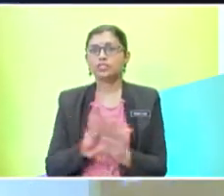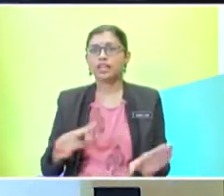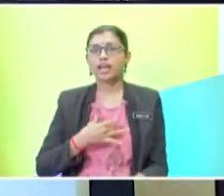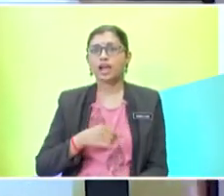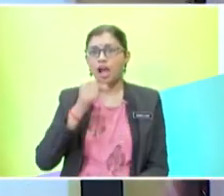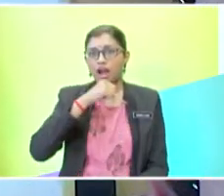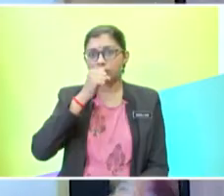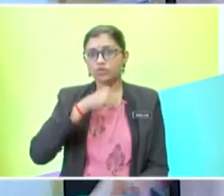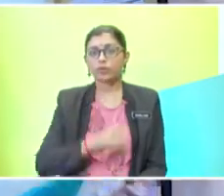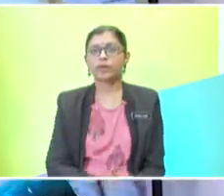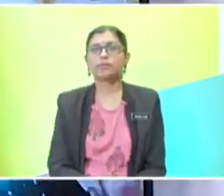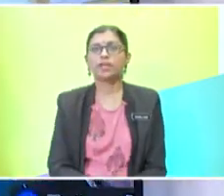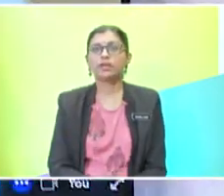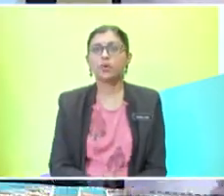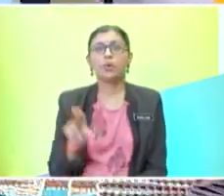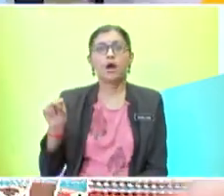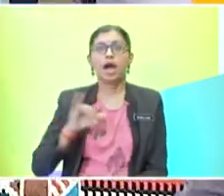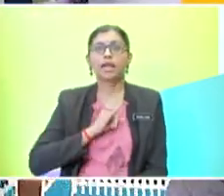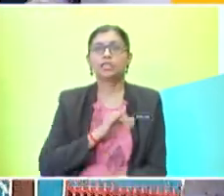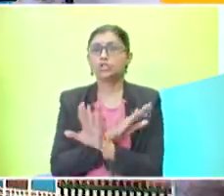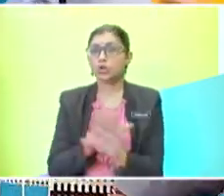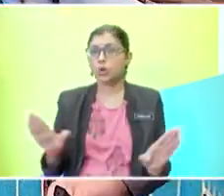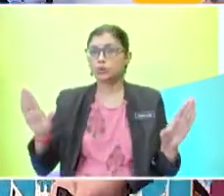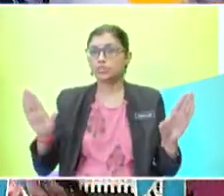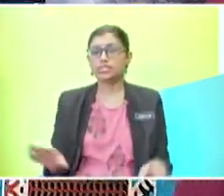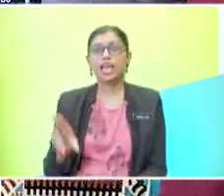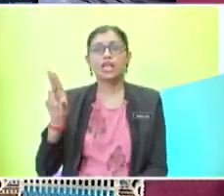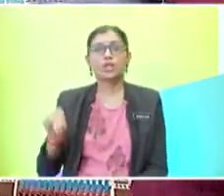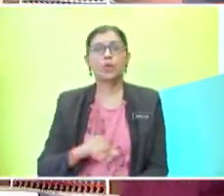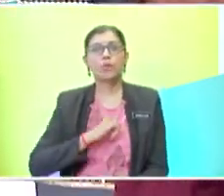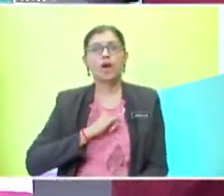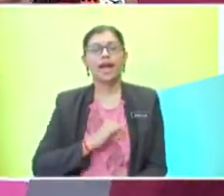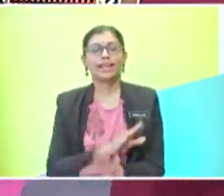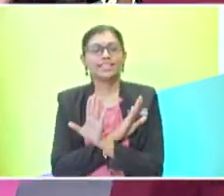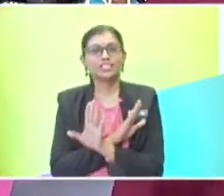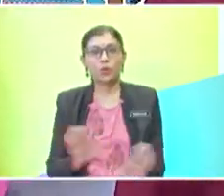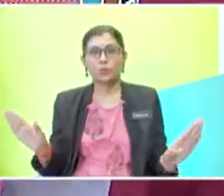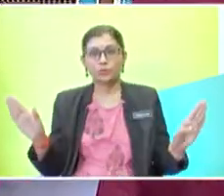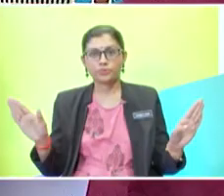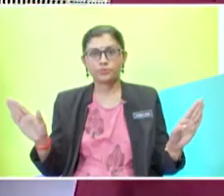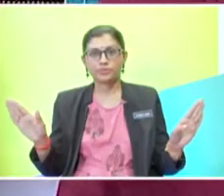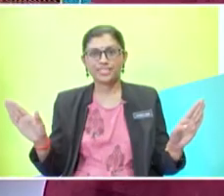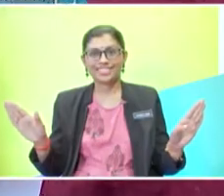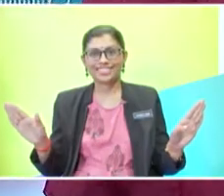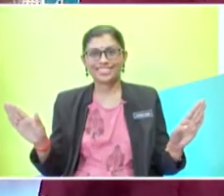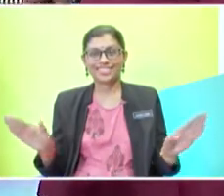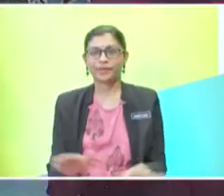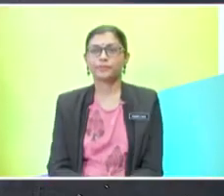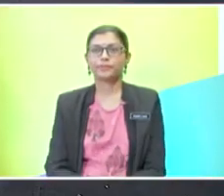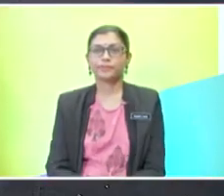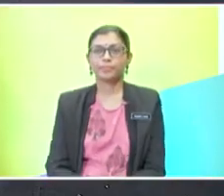don't like ice cream. No, I don't. No, I don't.